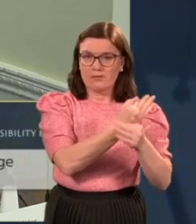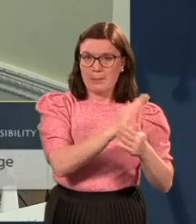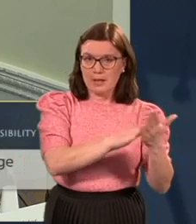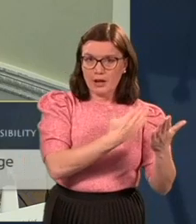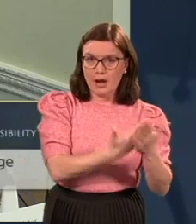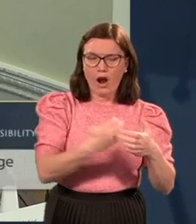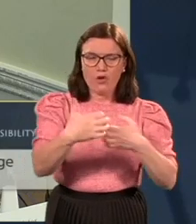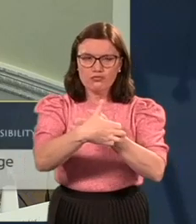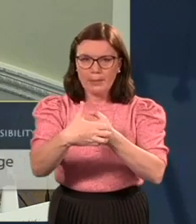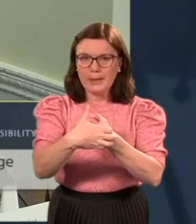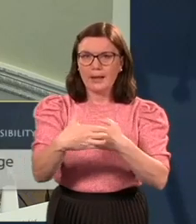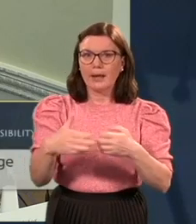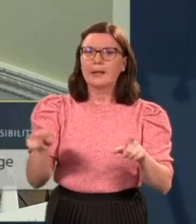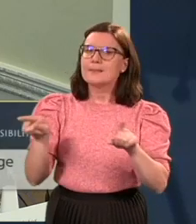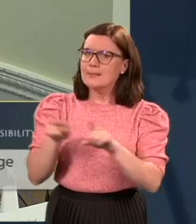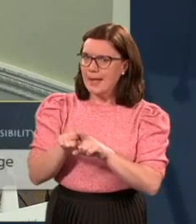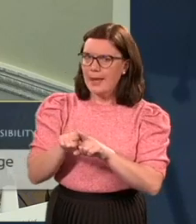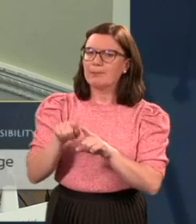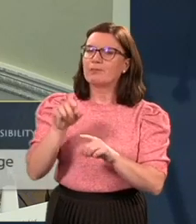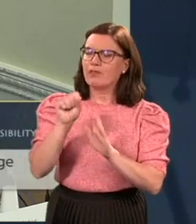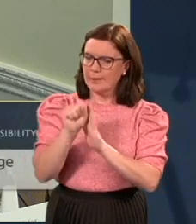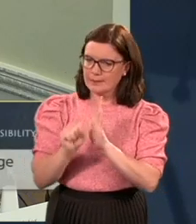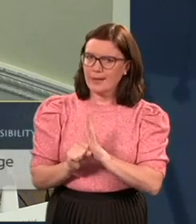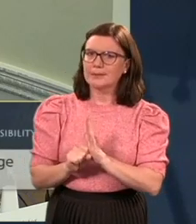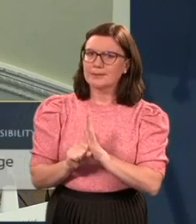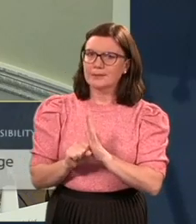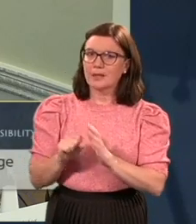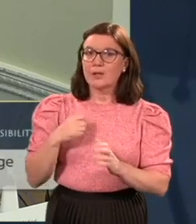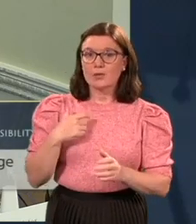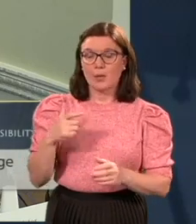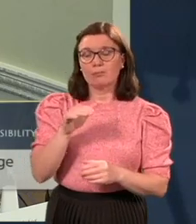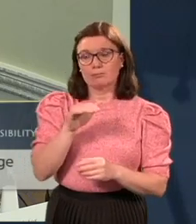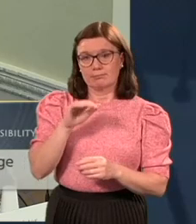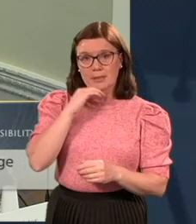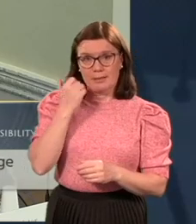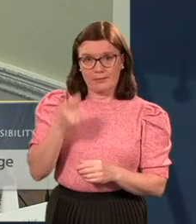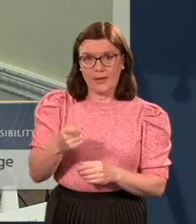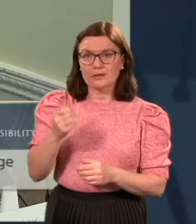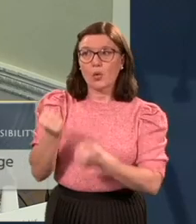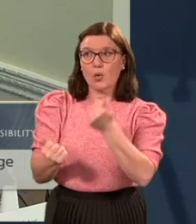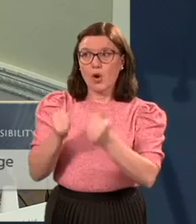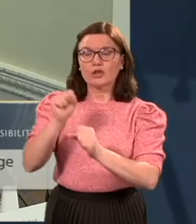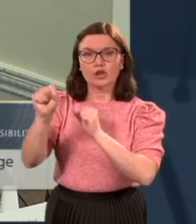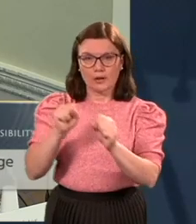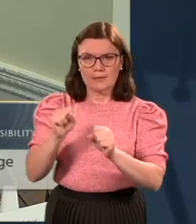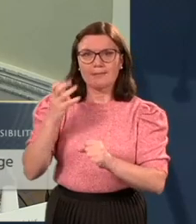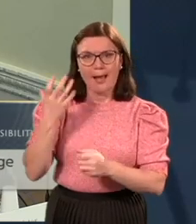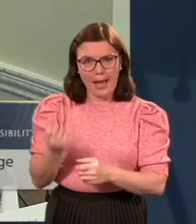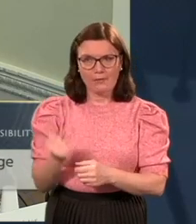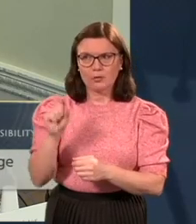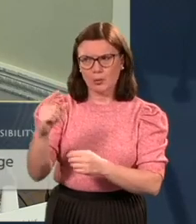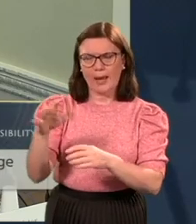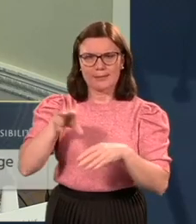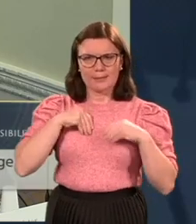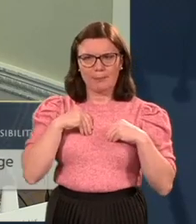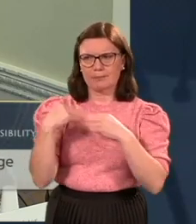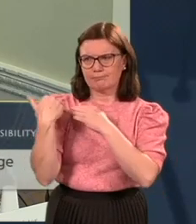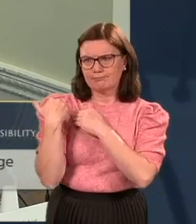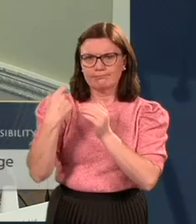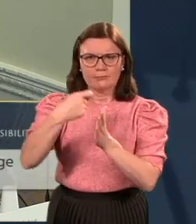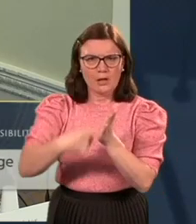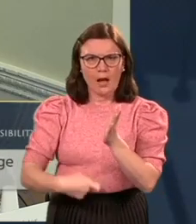becomes an obligation for the state. As a result, the court services will be required to arrange and bear the costs of